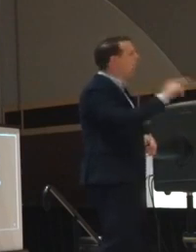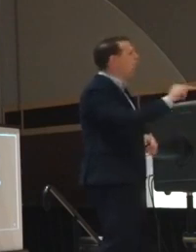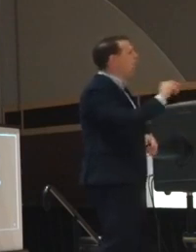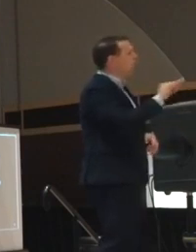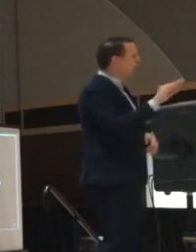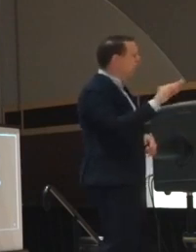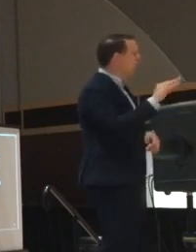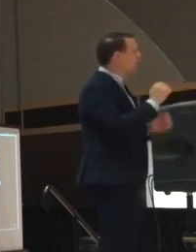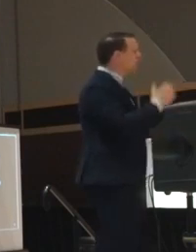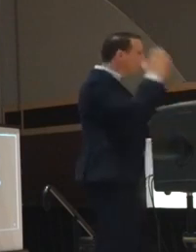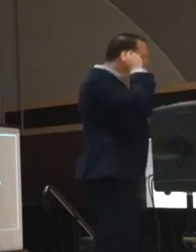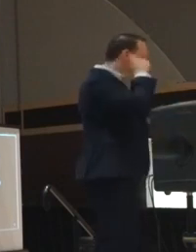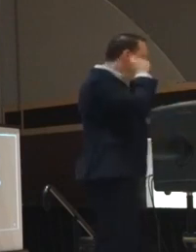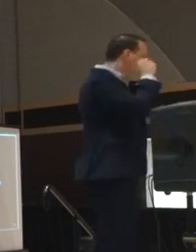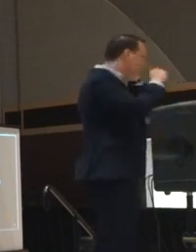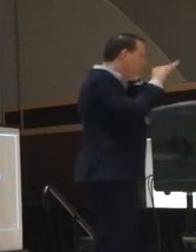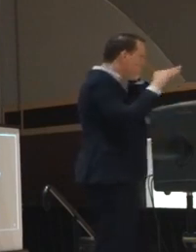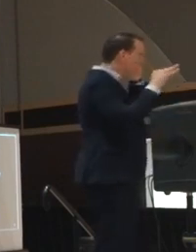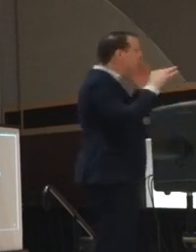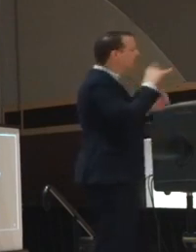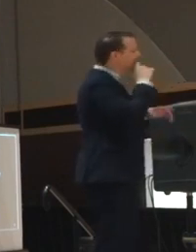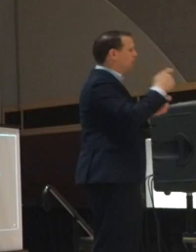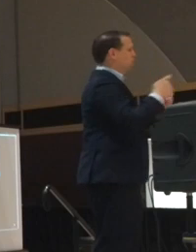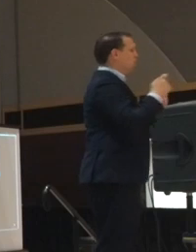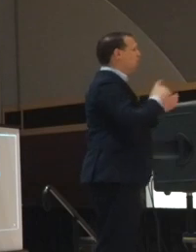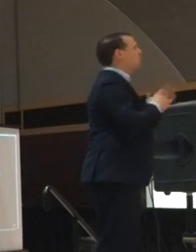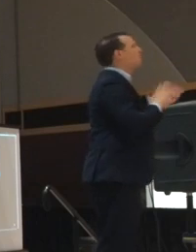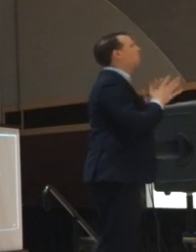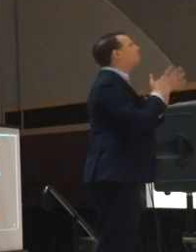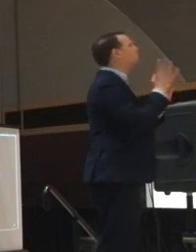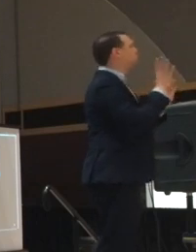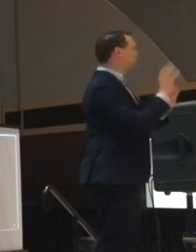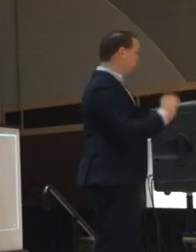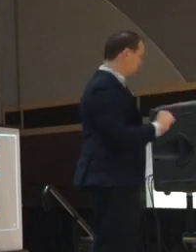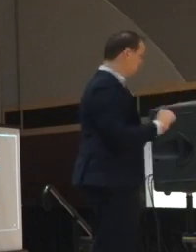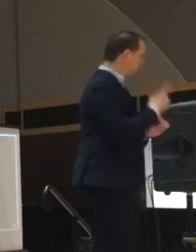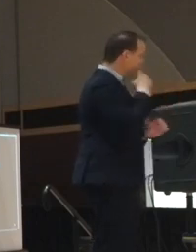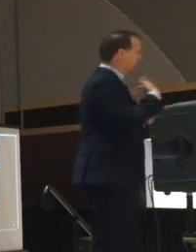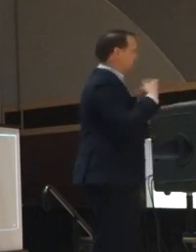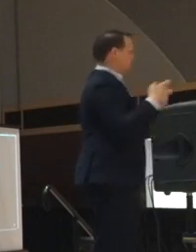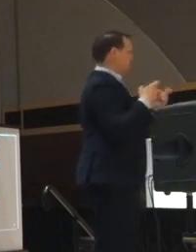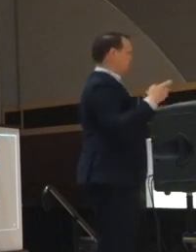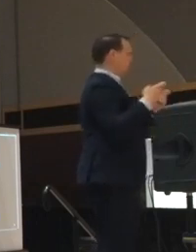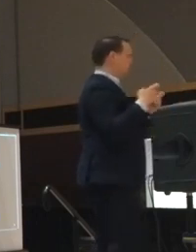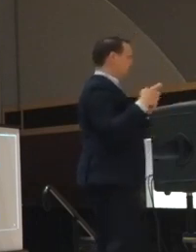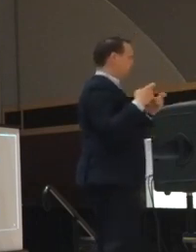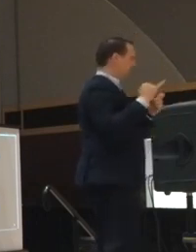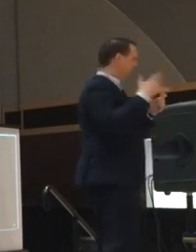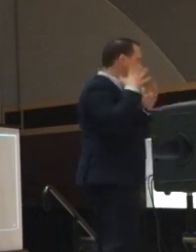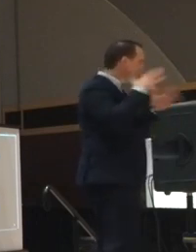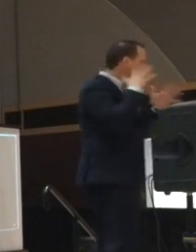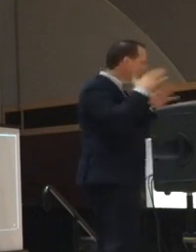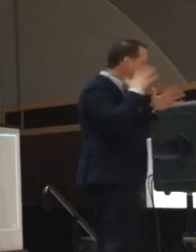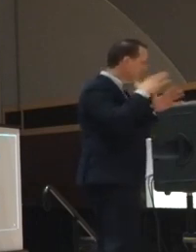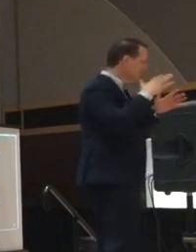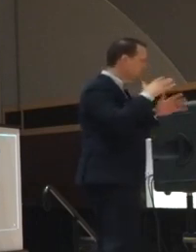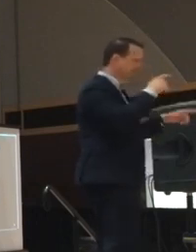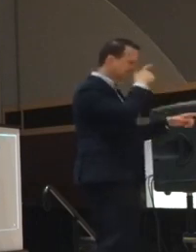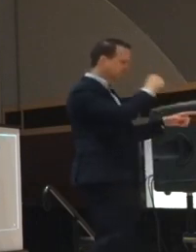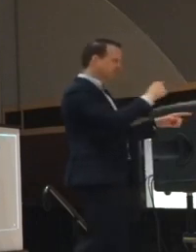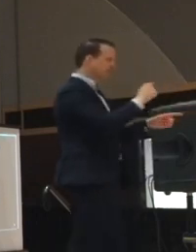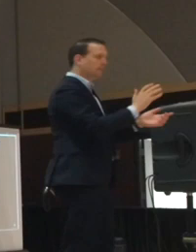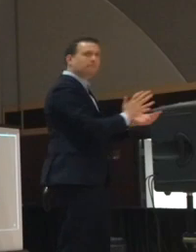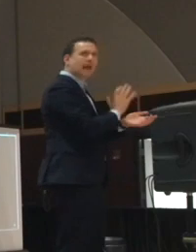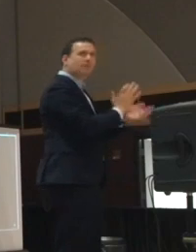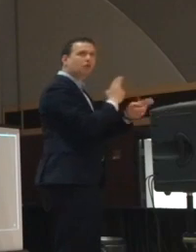they control it. They can sometimes get to where they get used to it because they are controlling the sound. And there's an interesting paper